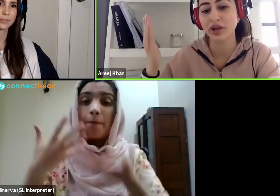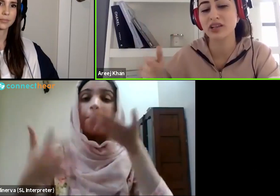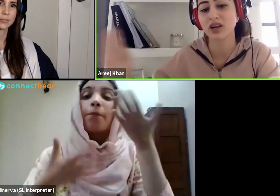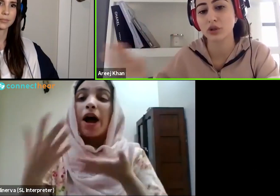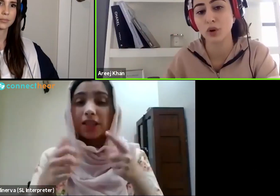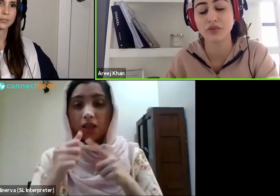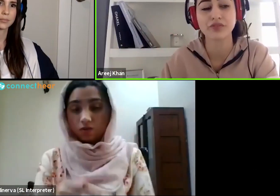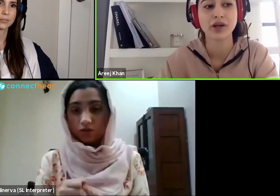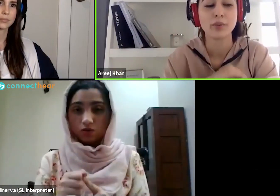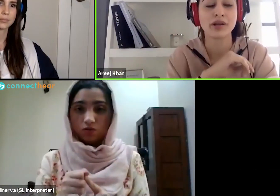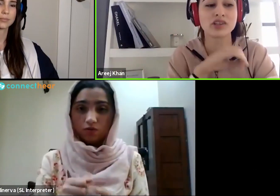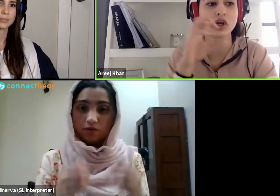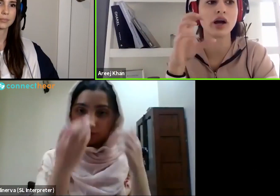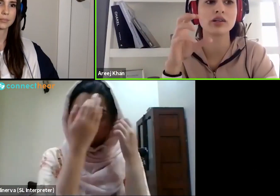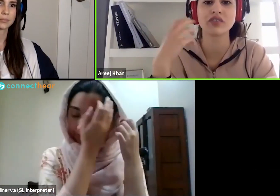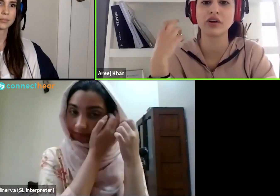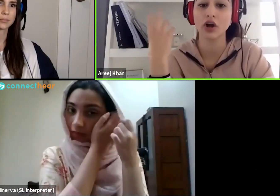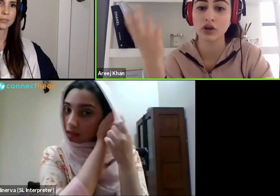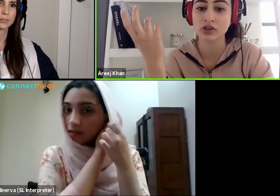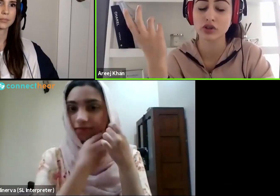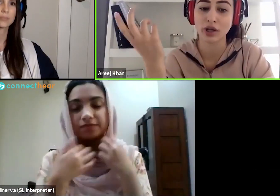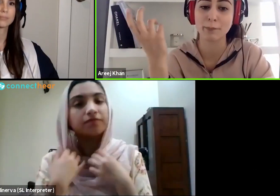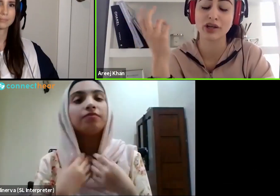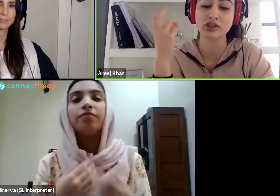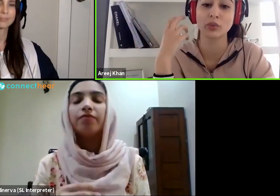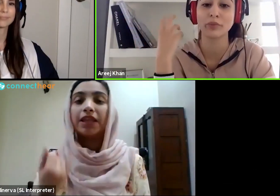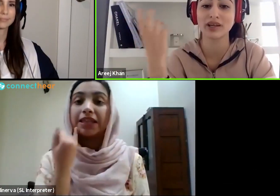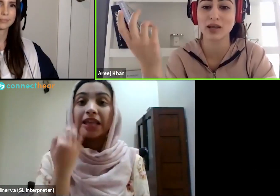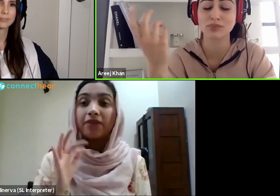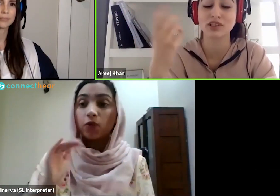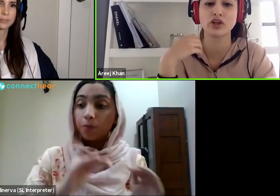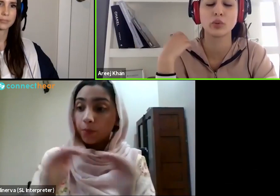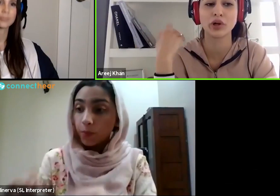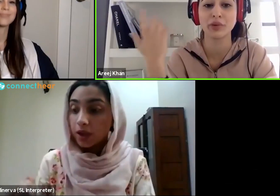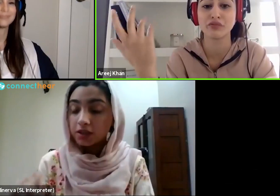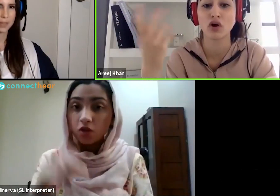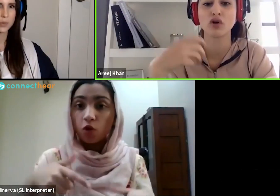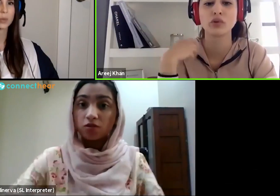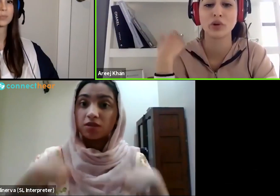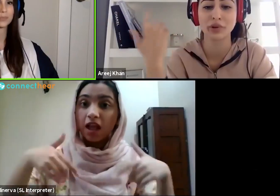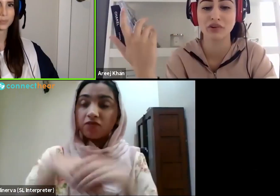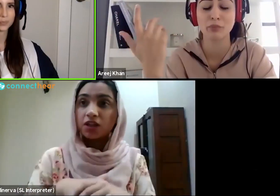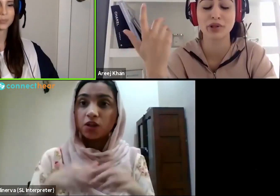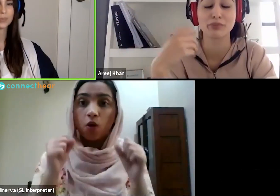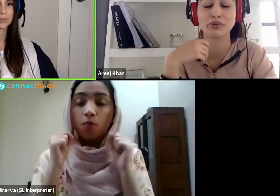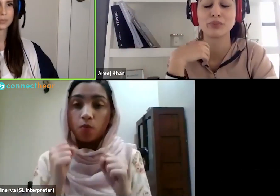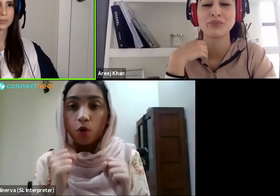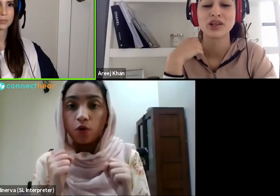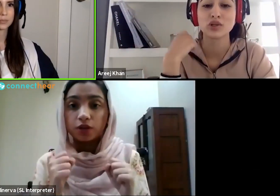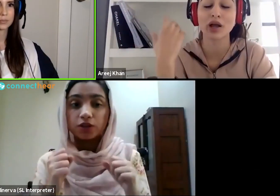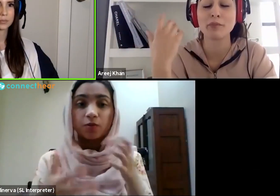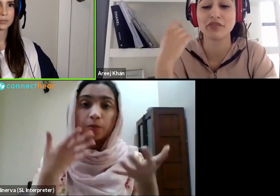just know that I need to cut you off. But as a child, it's very hard to do that, because you want to be accepted, you want to be involved, you want to be around